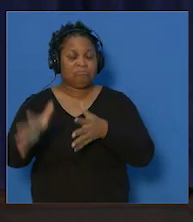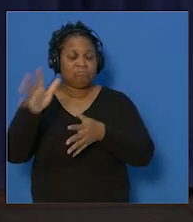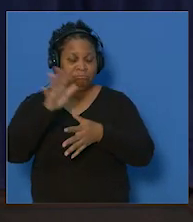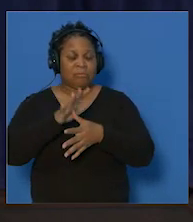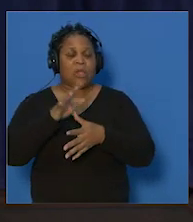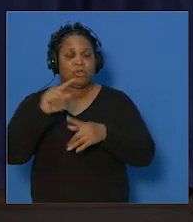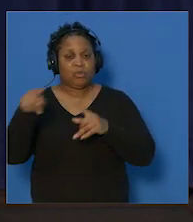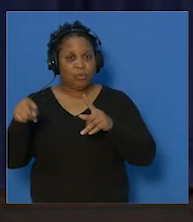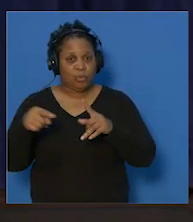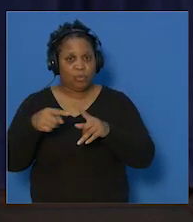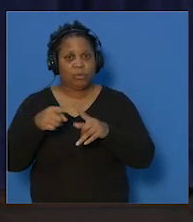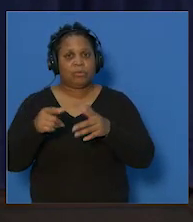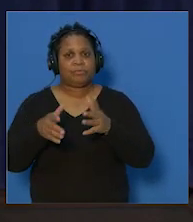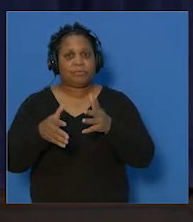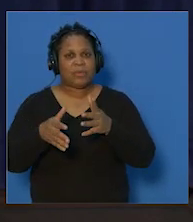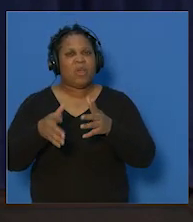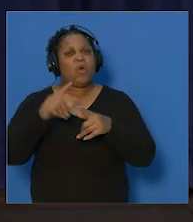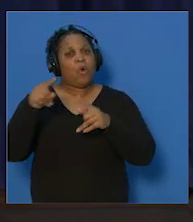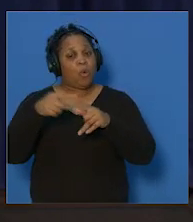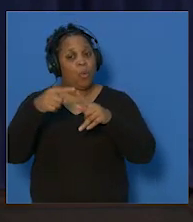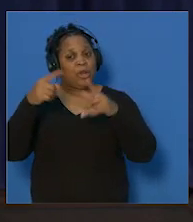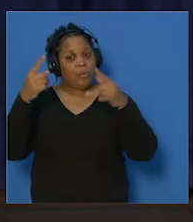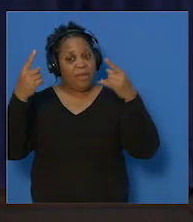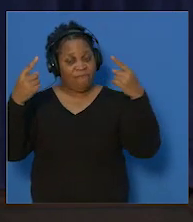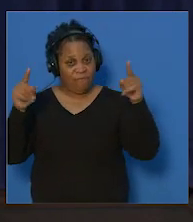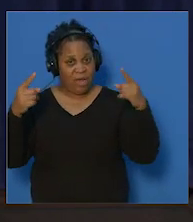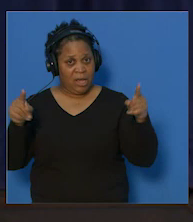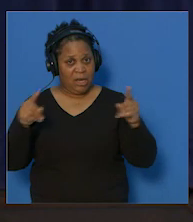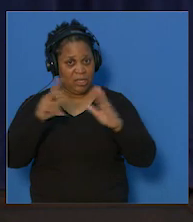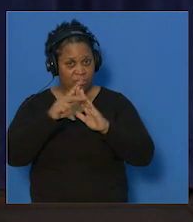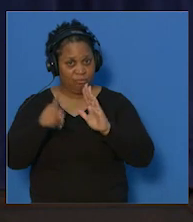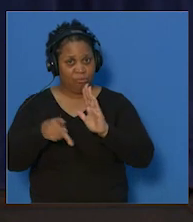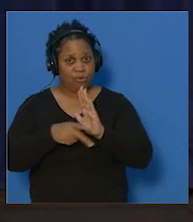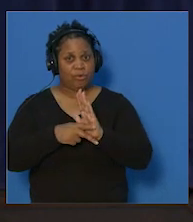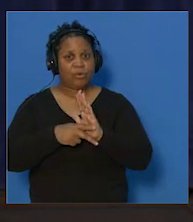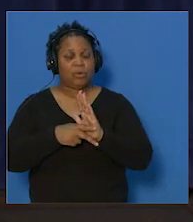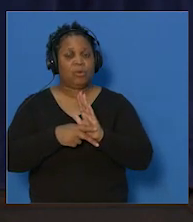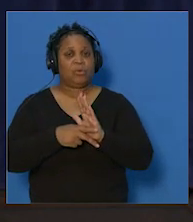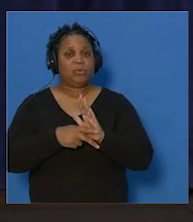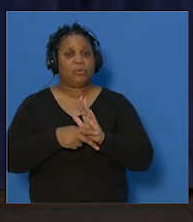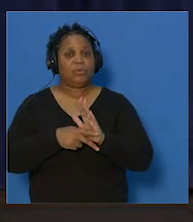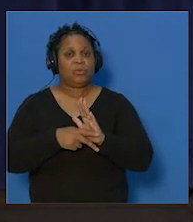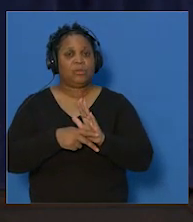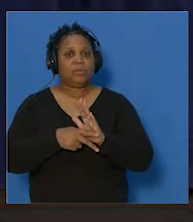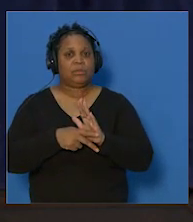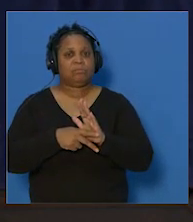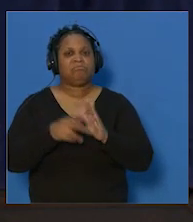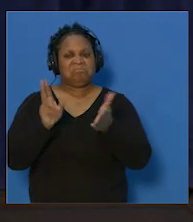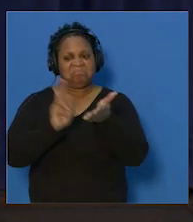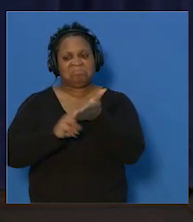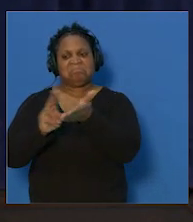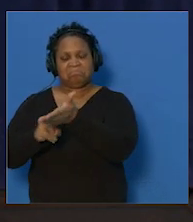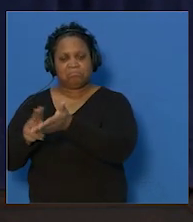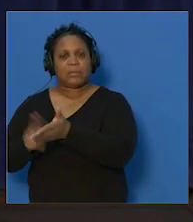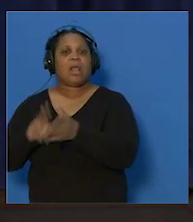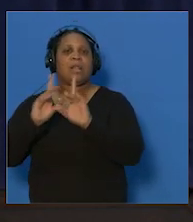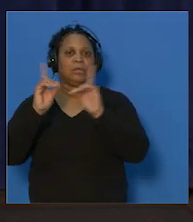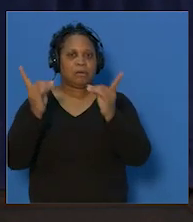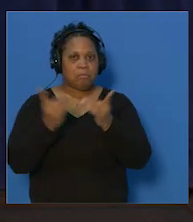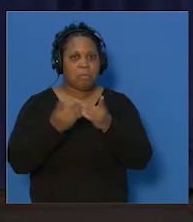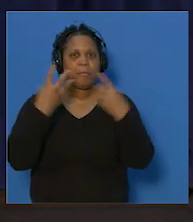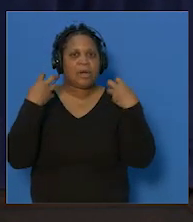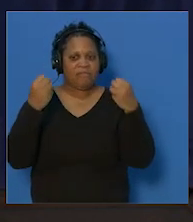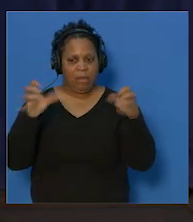when we do finalize those protocols, they will have the sign off of the Department of Health, and they